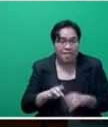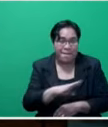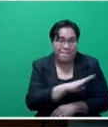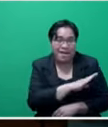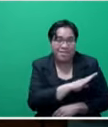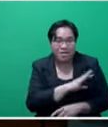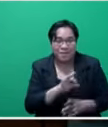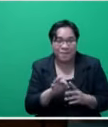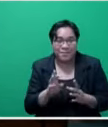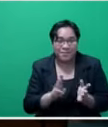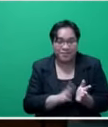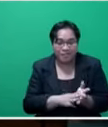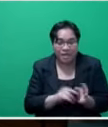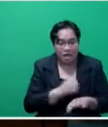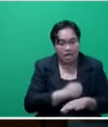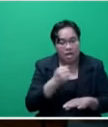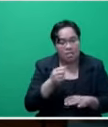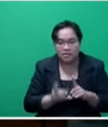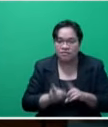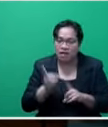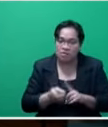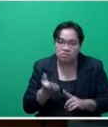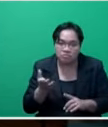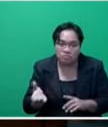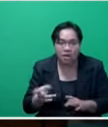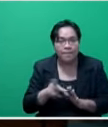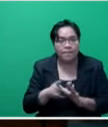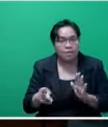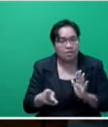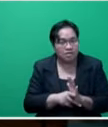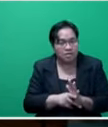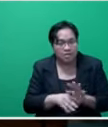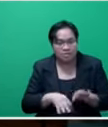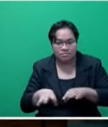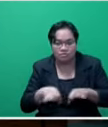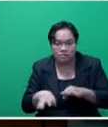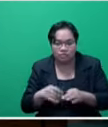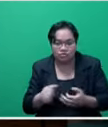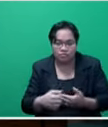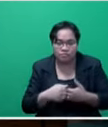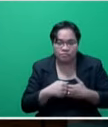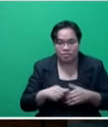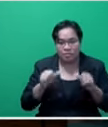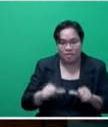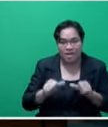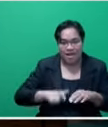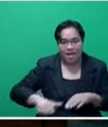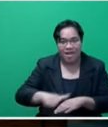government has developed legislation, policies, and plans to safeguard our land-one